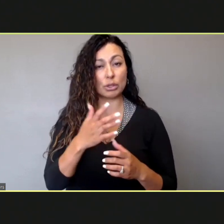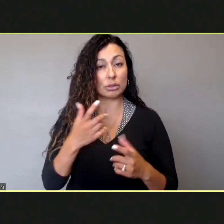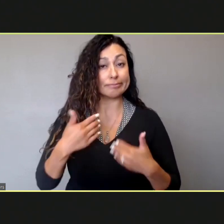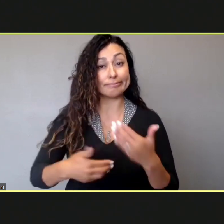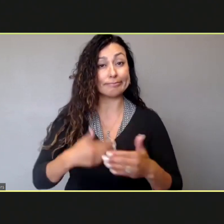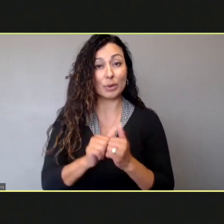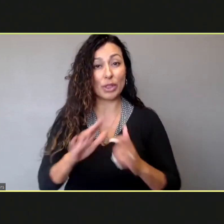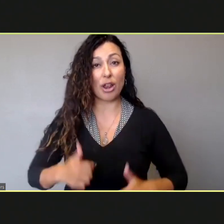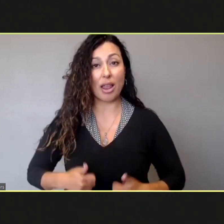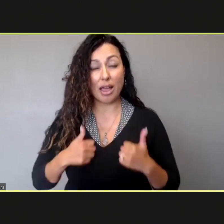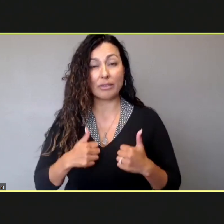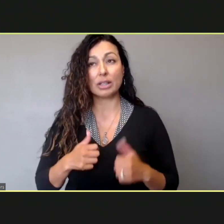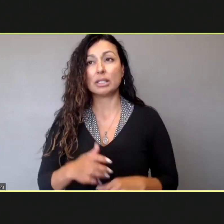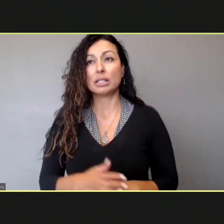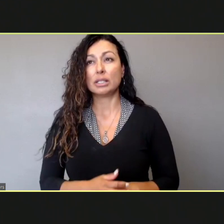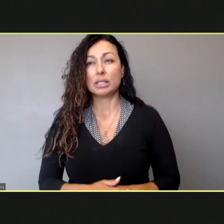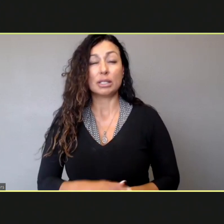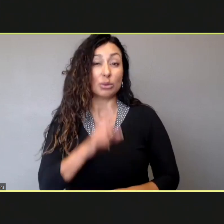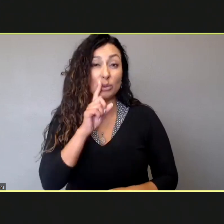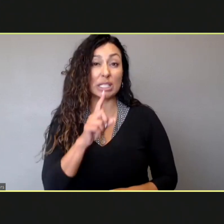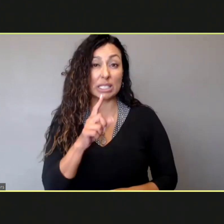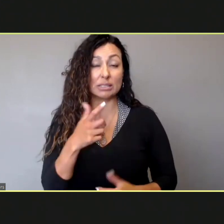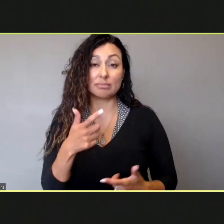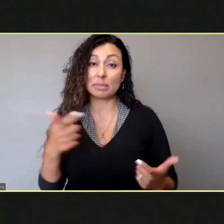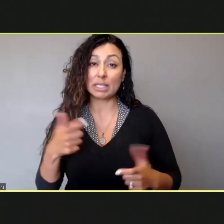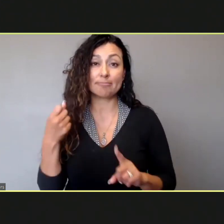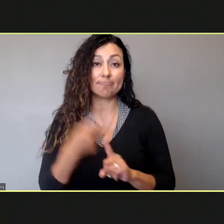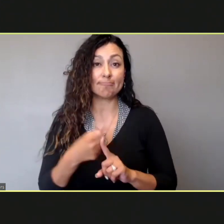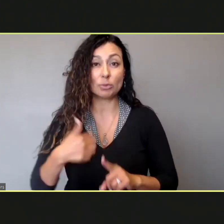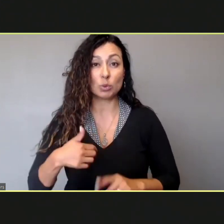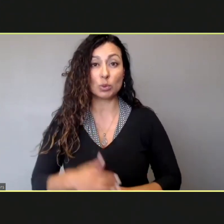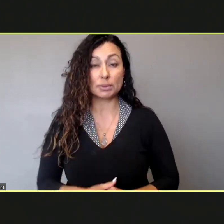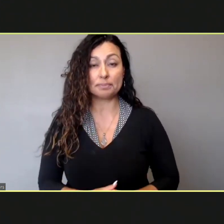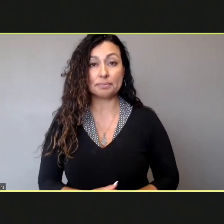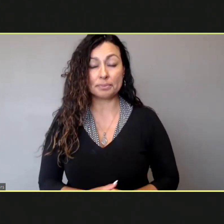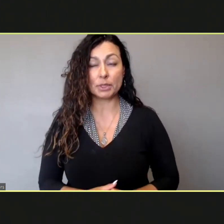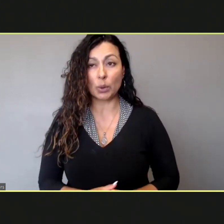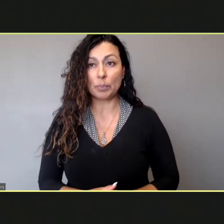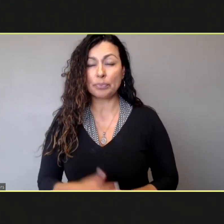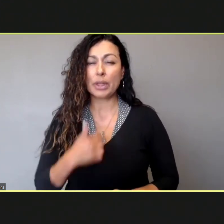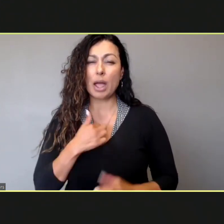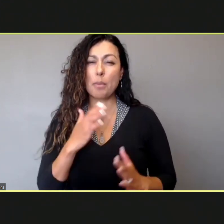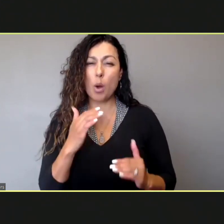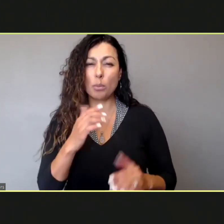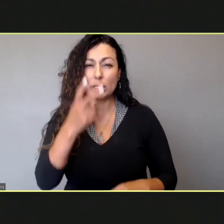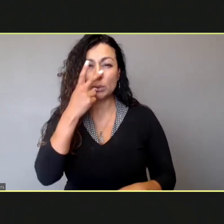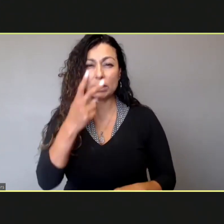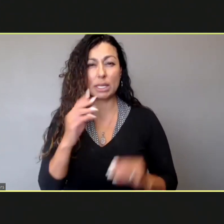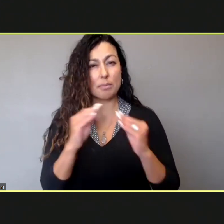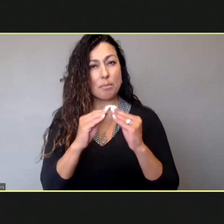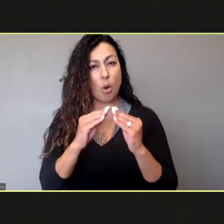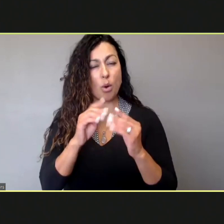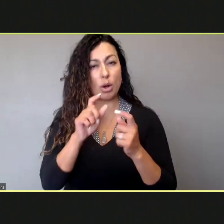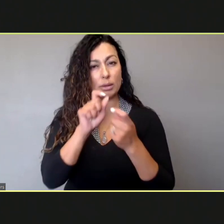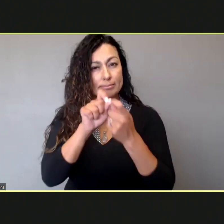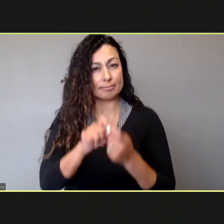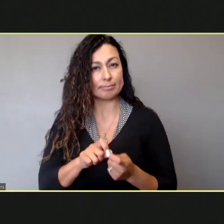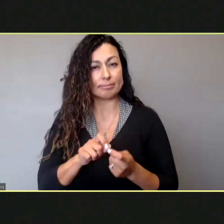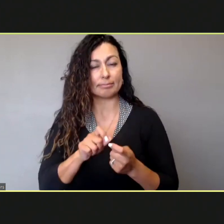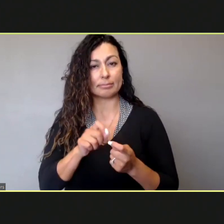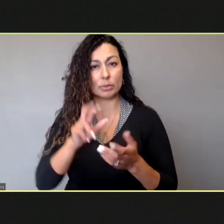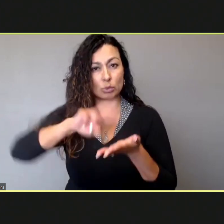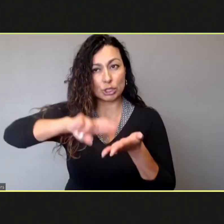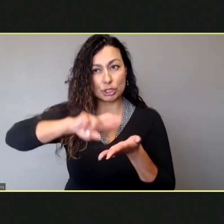that's a really, really big deal. And so I'm hoping we see some more definitive research